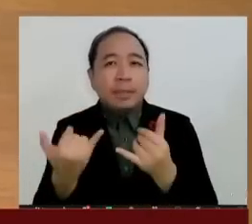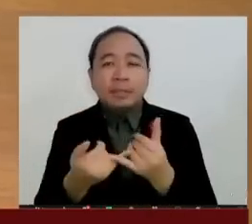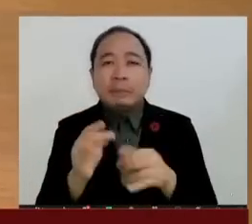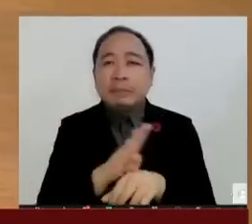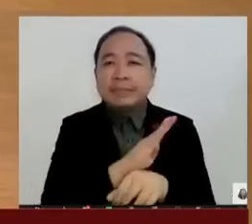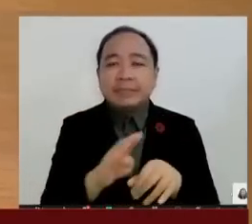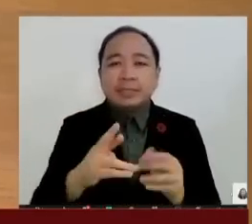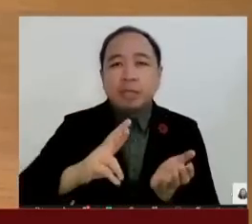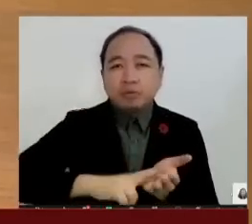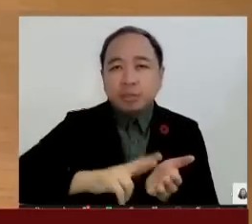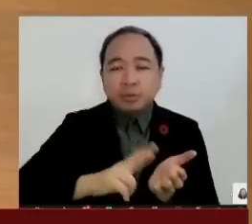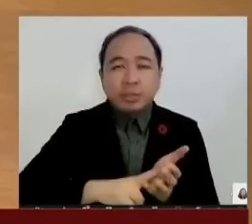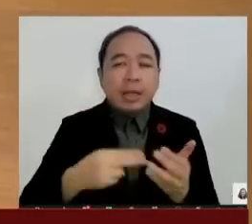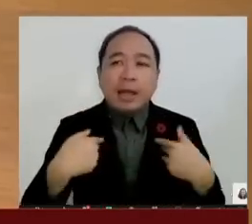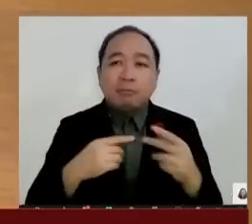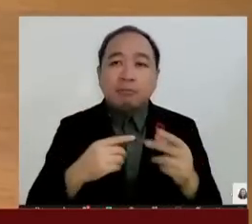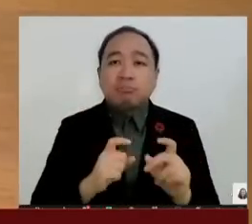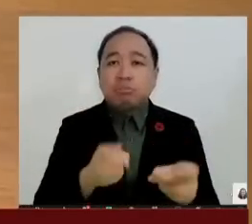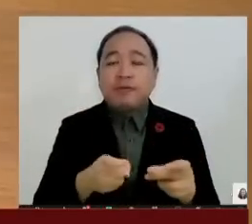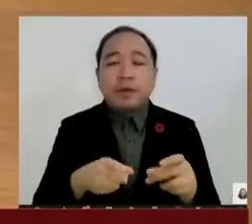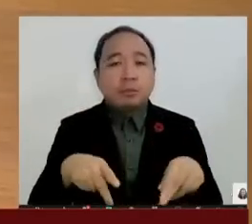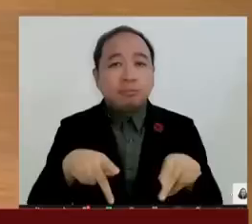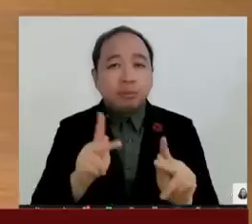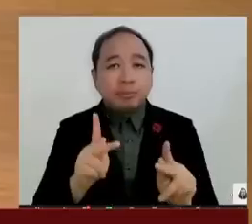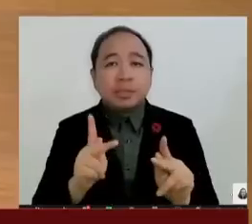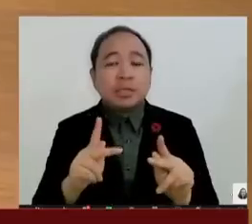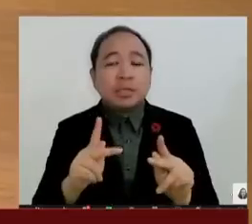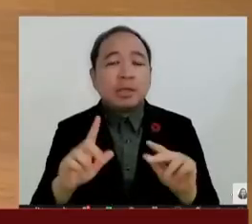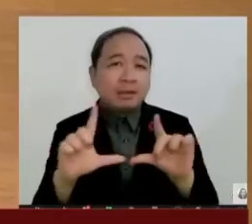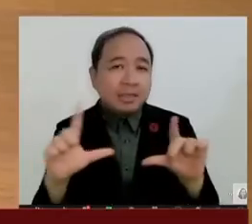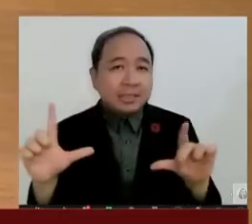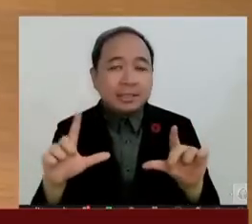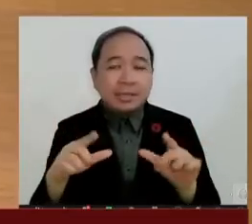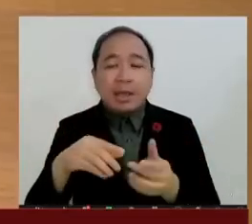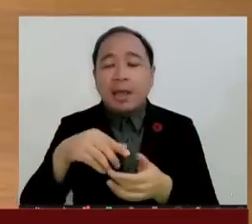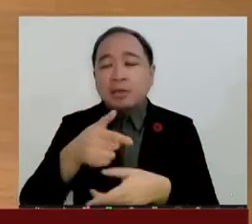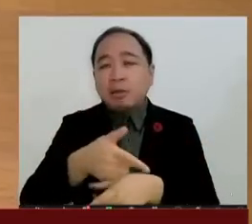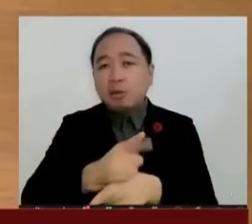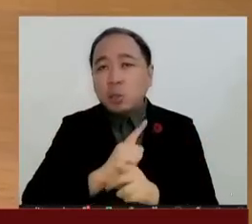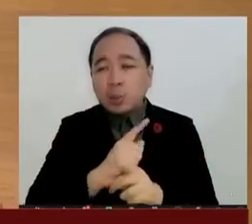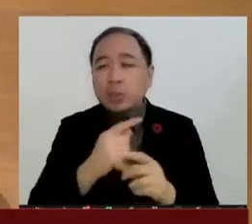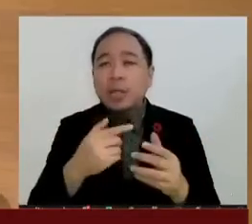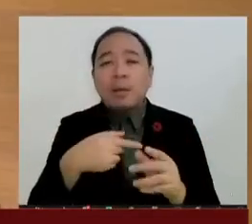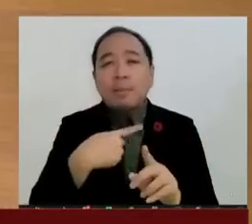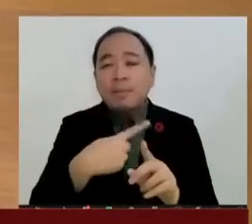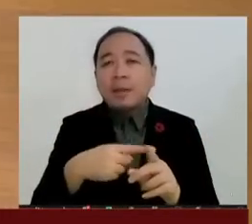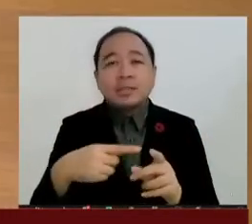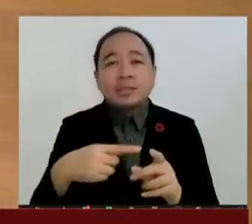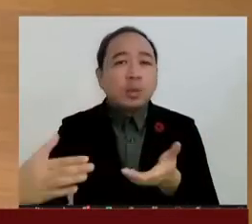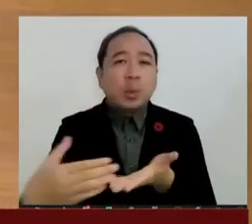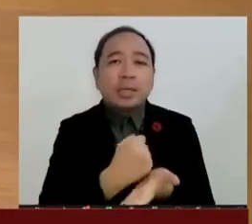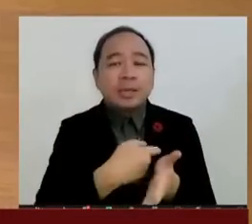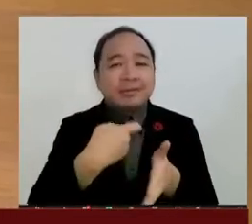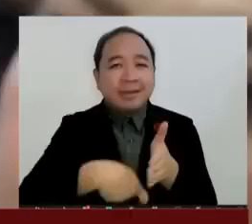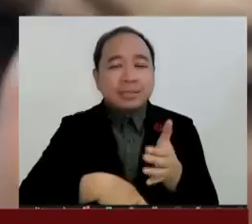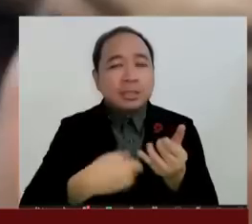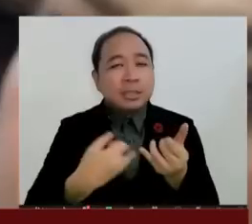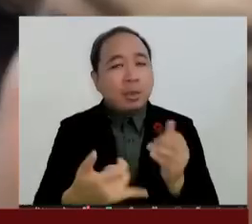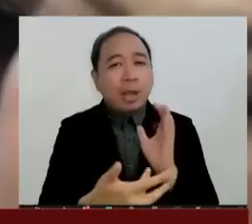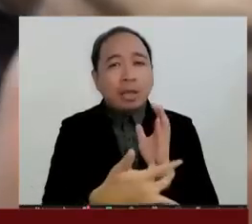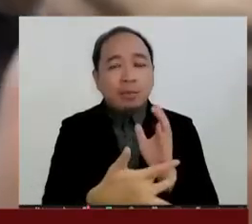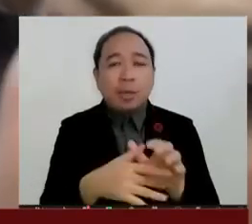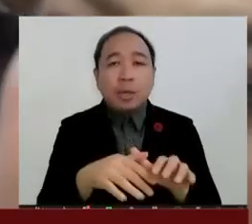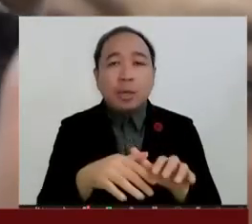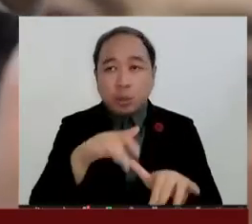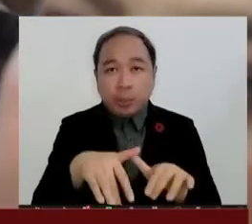of permits and licenses, loan applications, and revenue collection. All our digitalization efforts will be linked to our payment